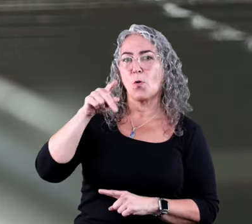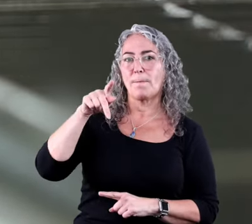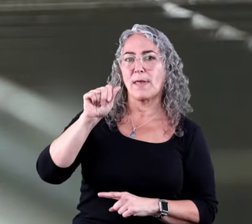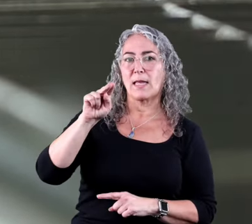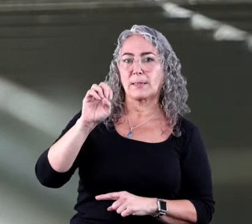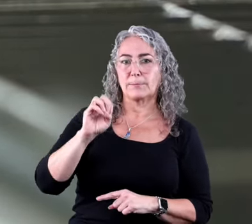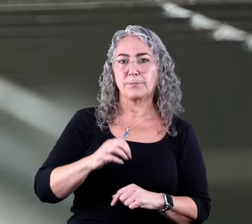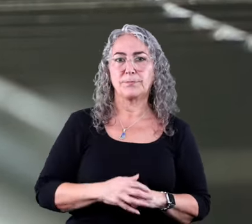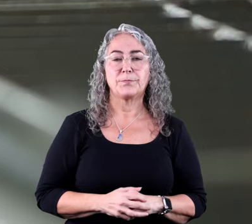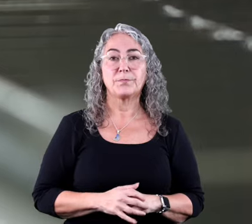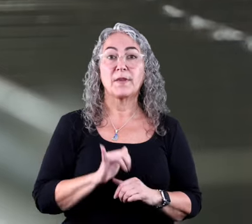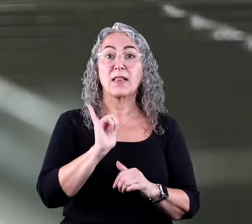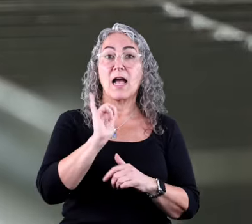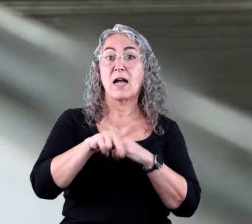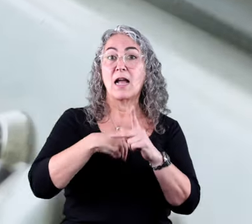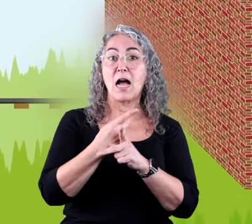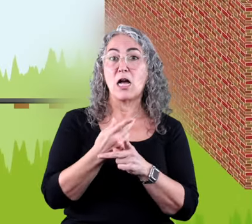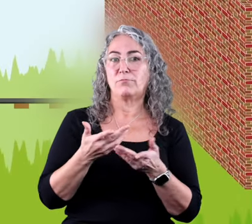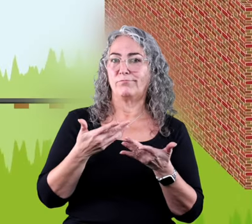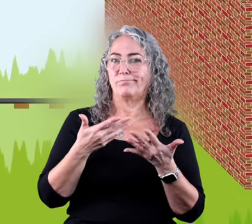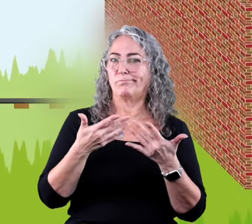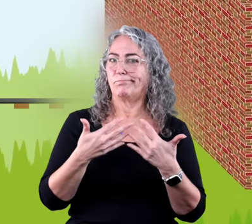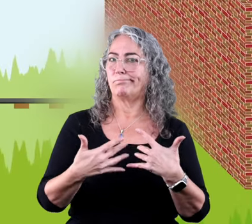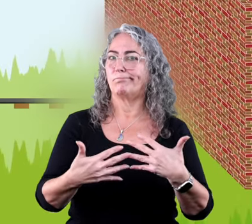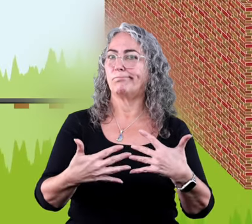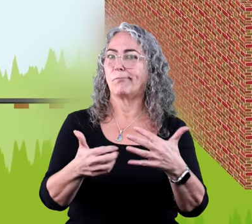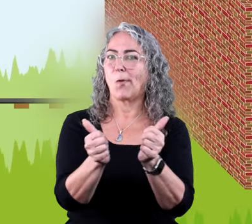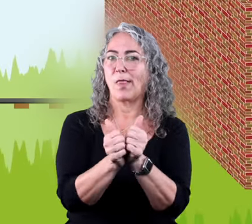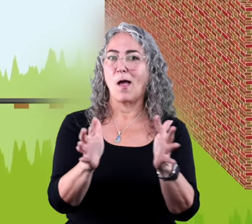using is propane. It kind